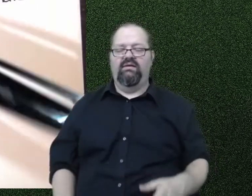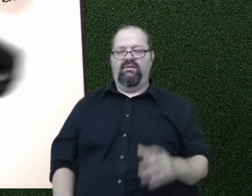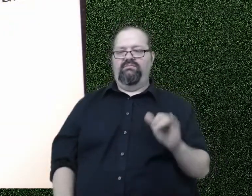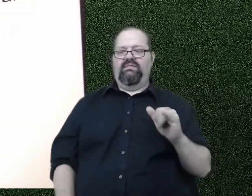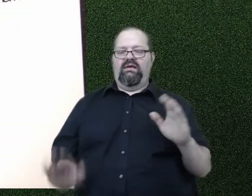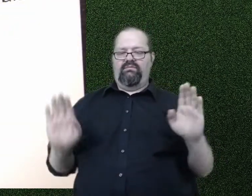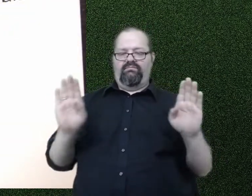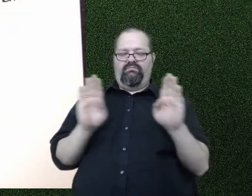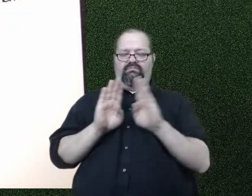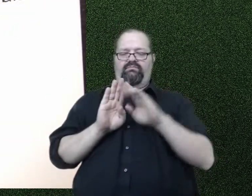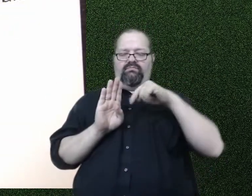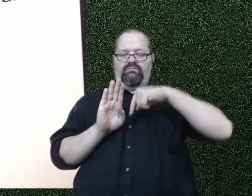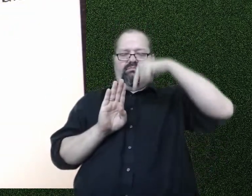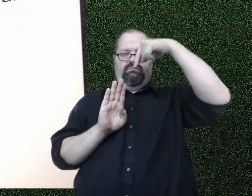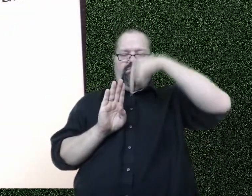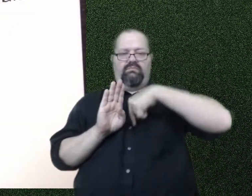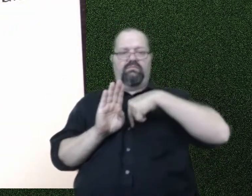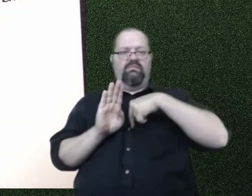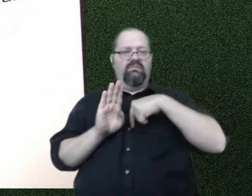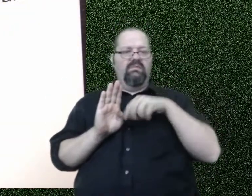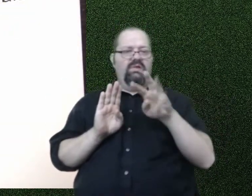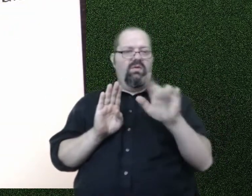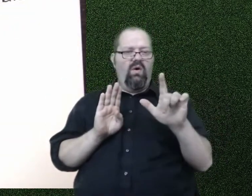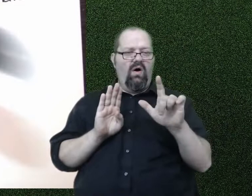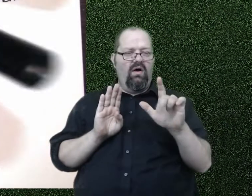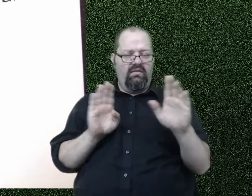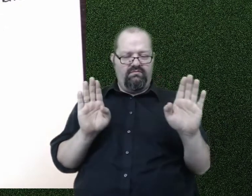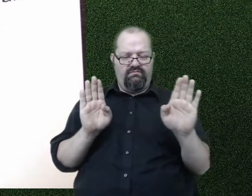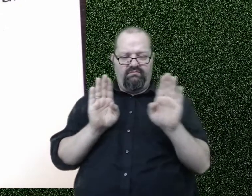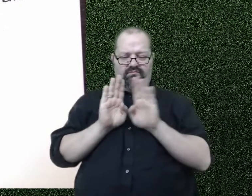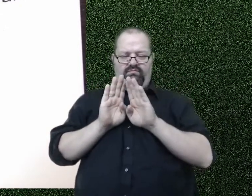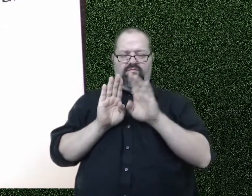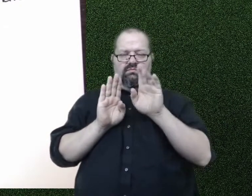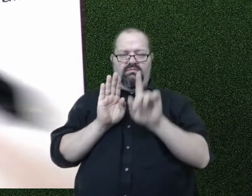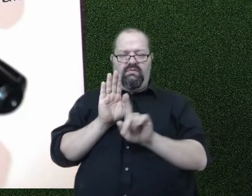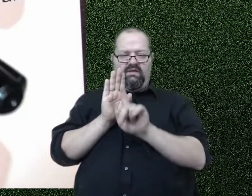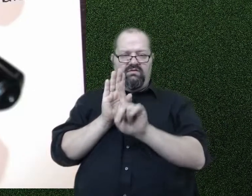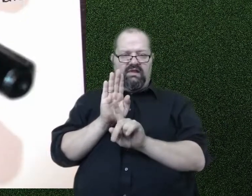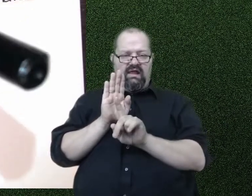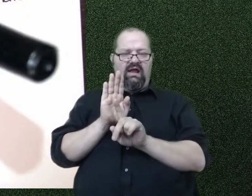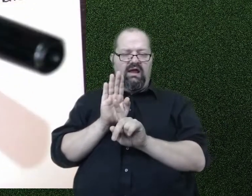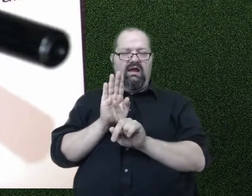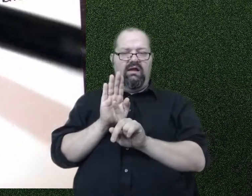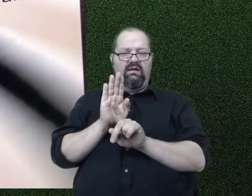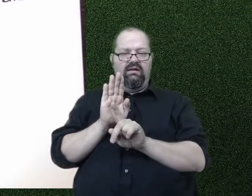that's facing up. Maybe I've got a room. I'm standing in a room like this.